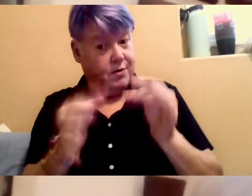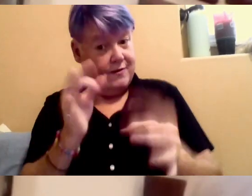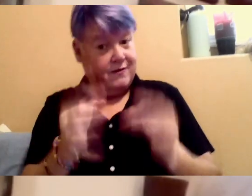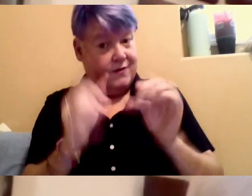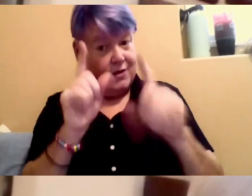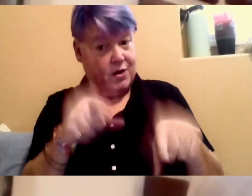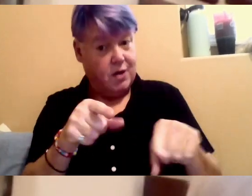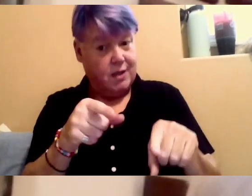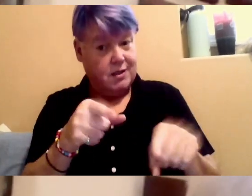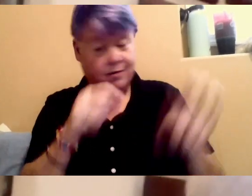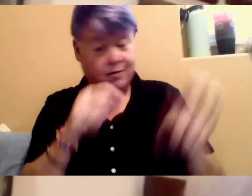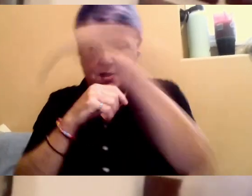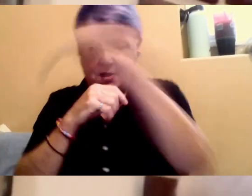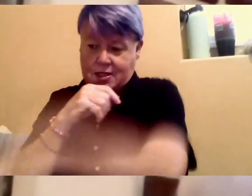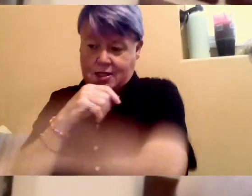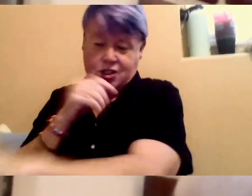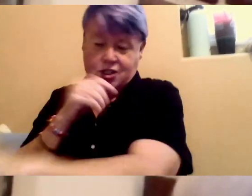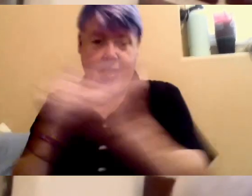again. You know,